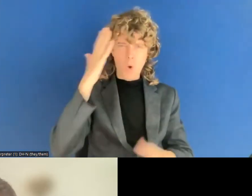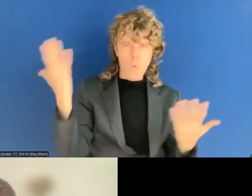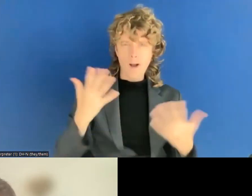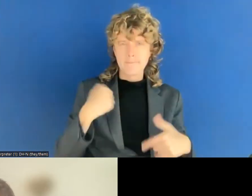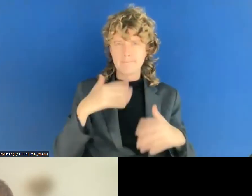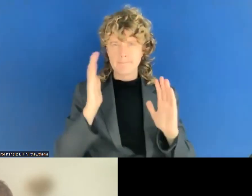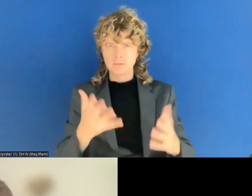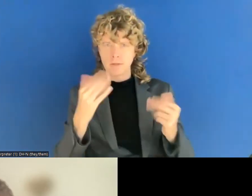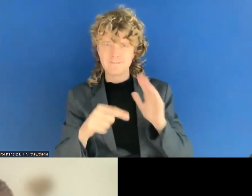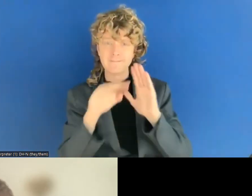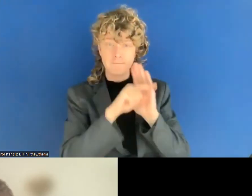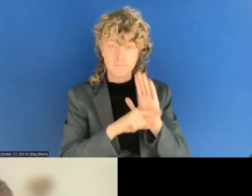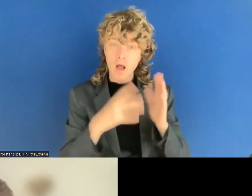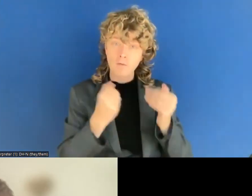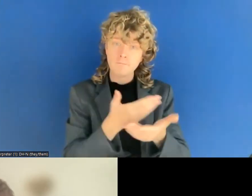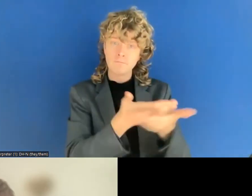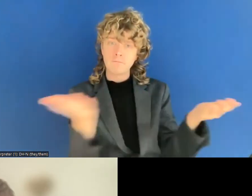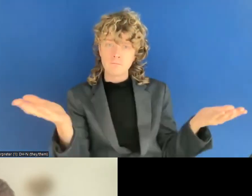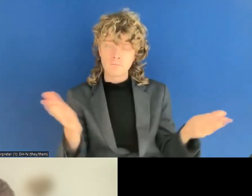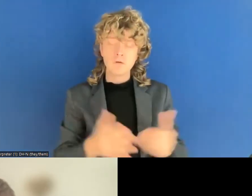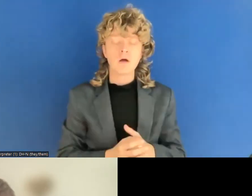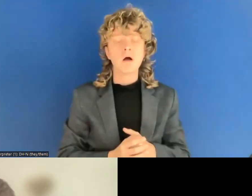implement also. So